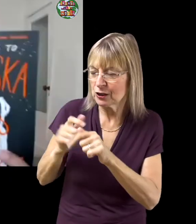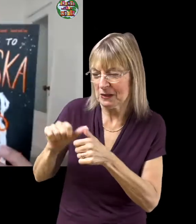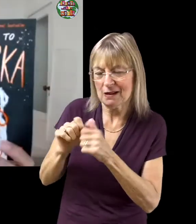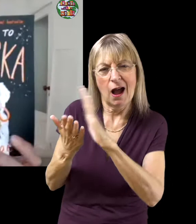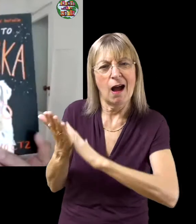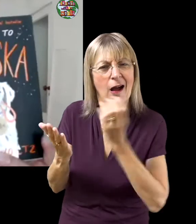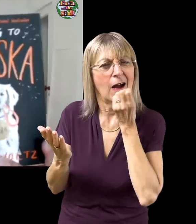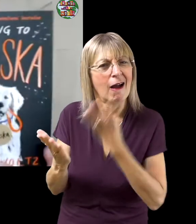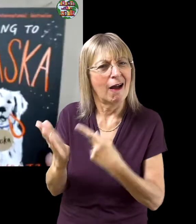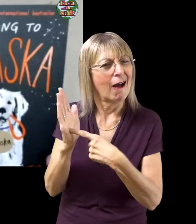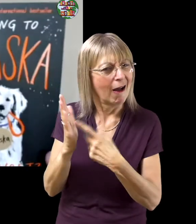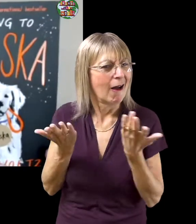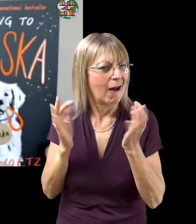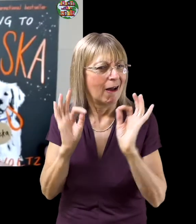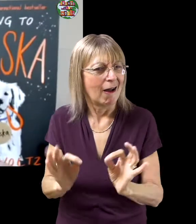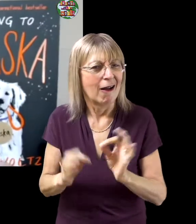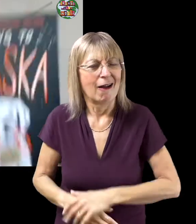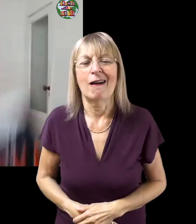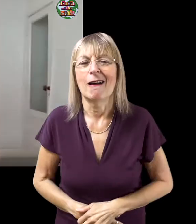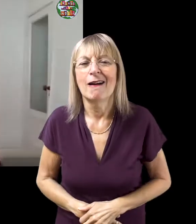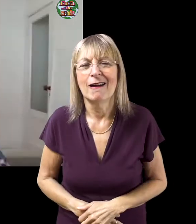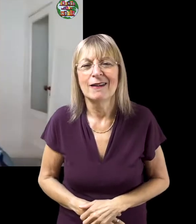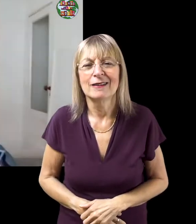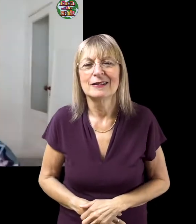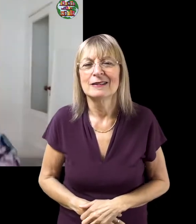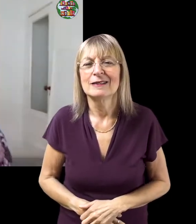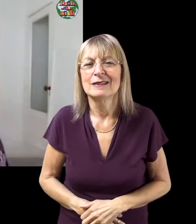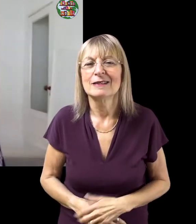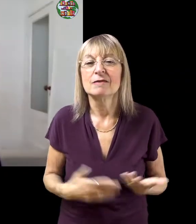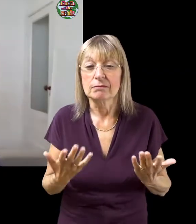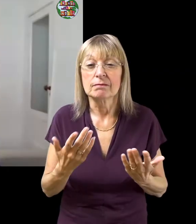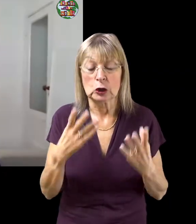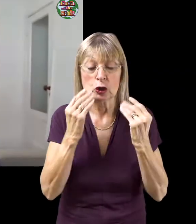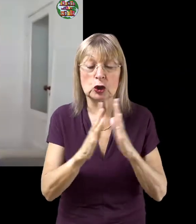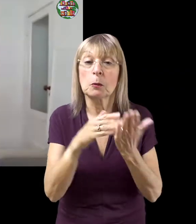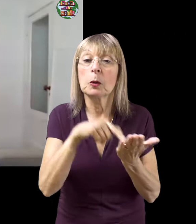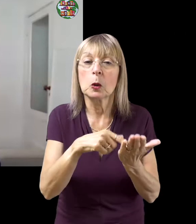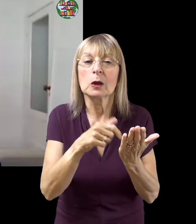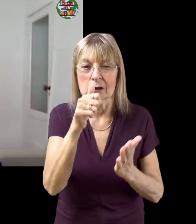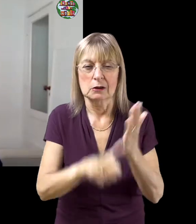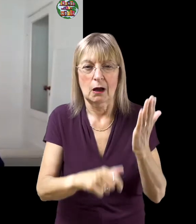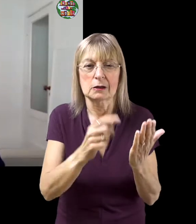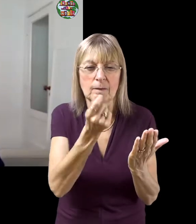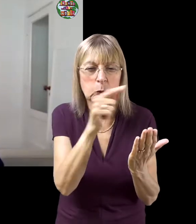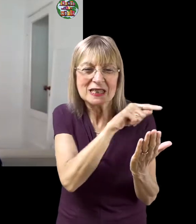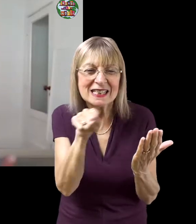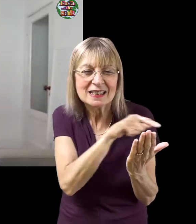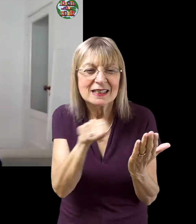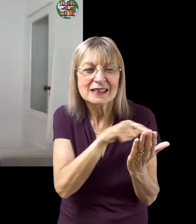it better as well. It's just, I love the English cover. Okay, so a couple of sentences from